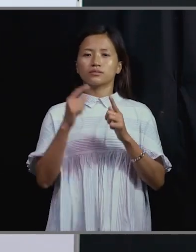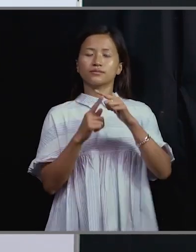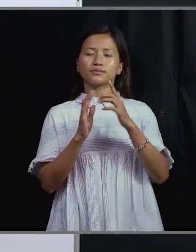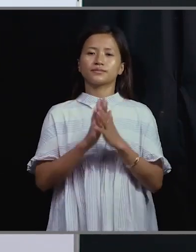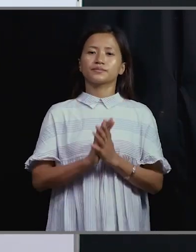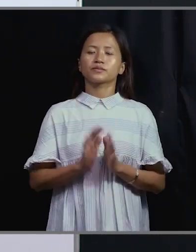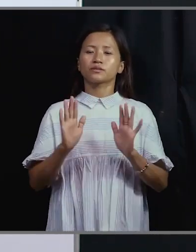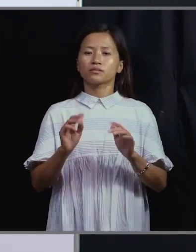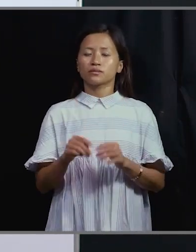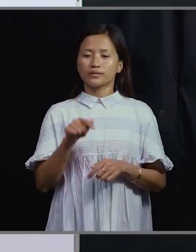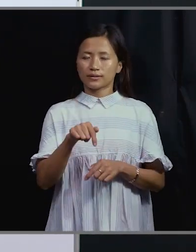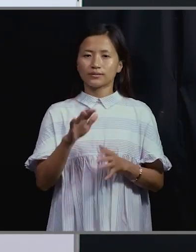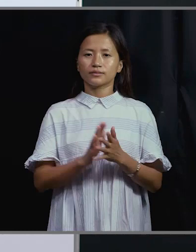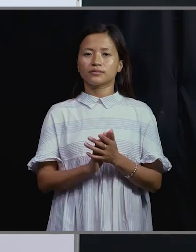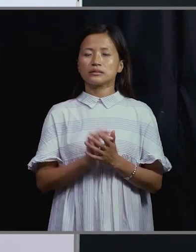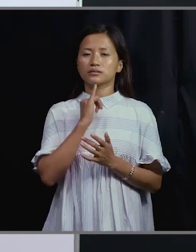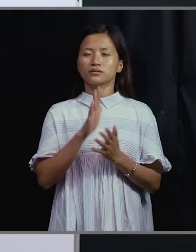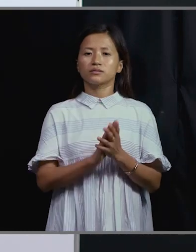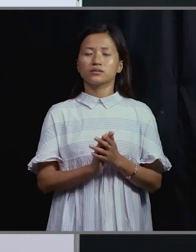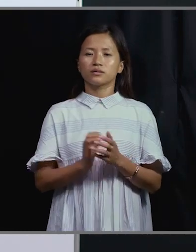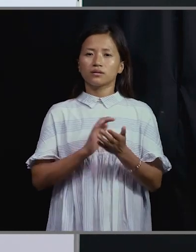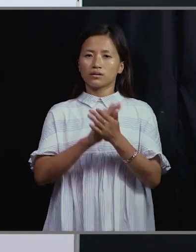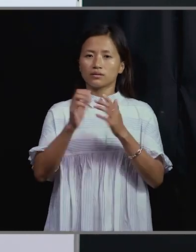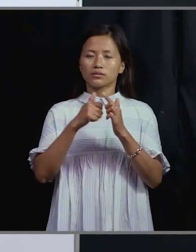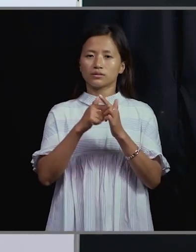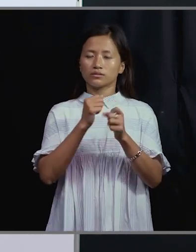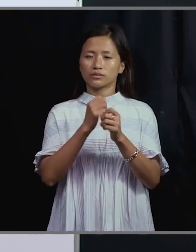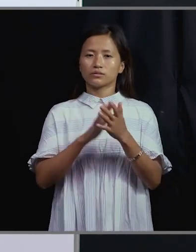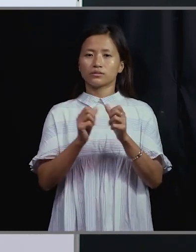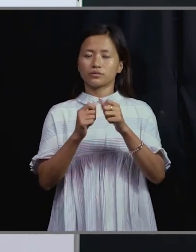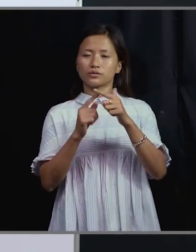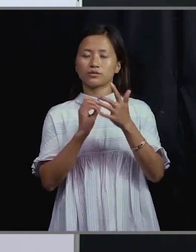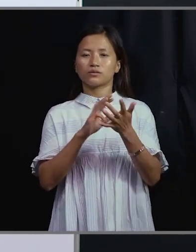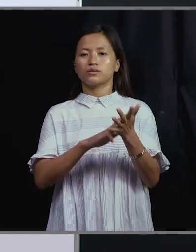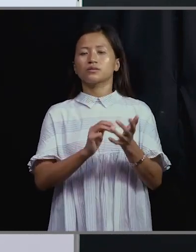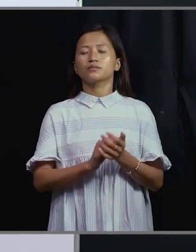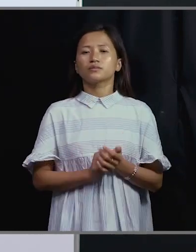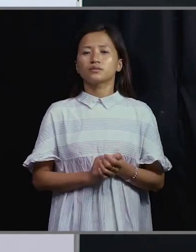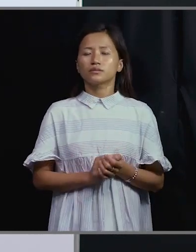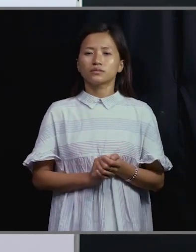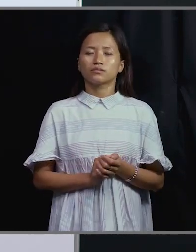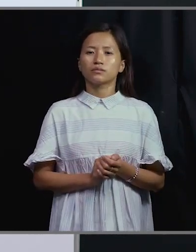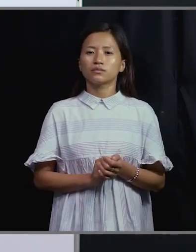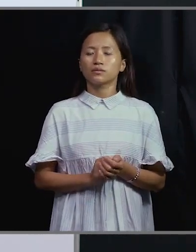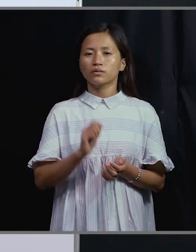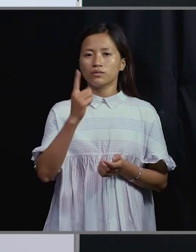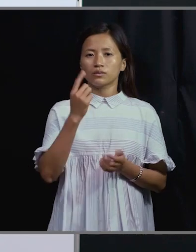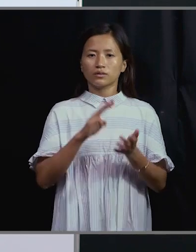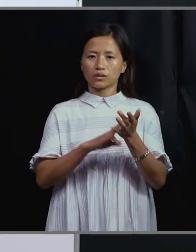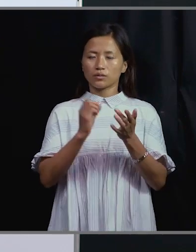is the halogen atom of one molecule Suppose this is one molecule